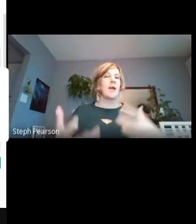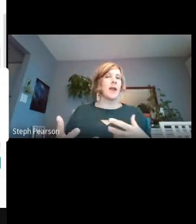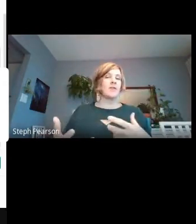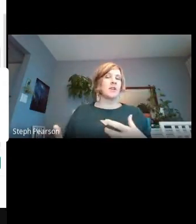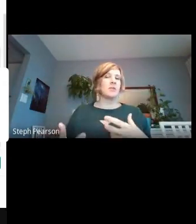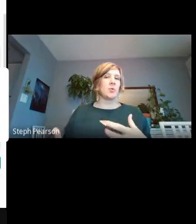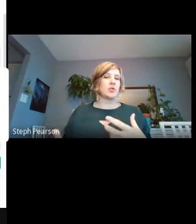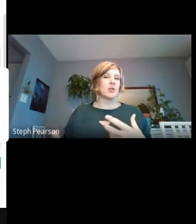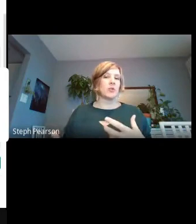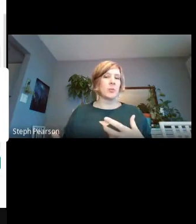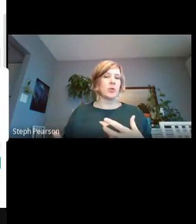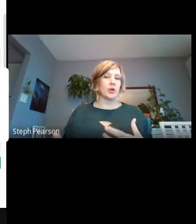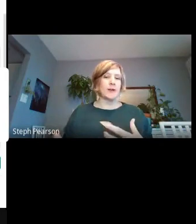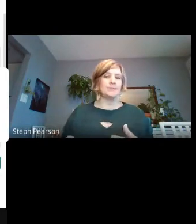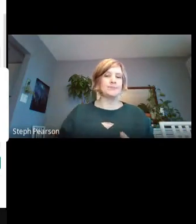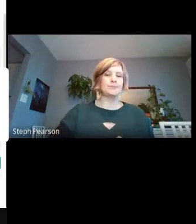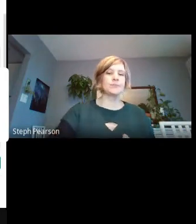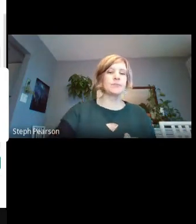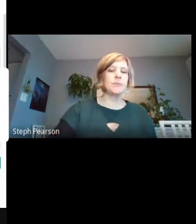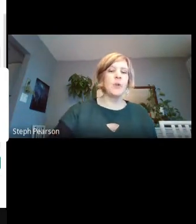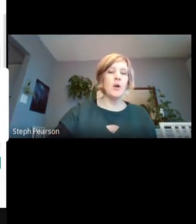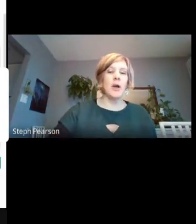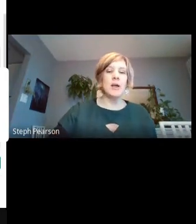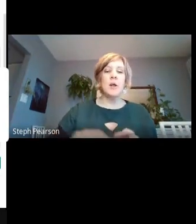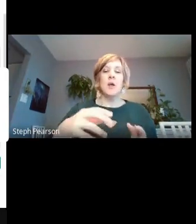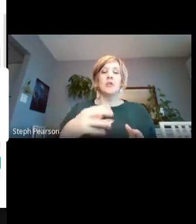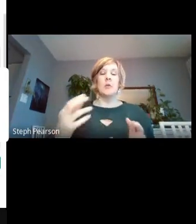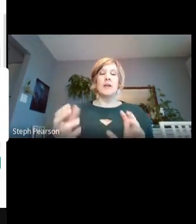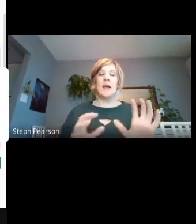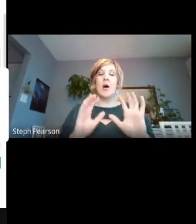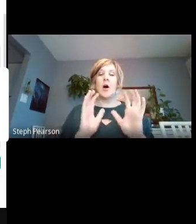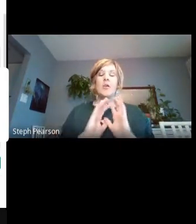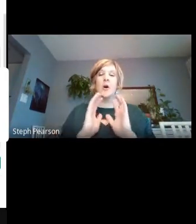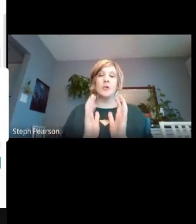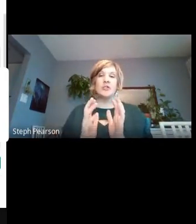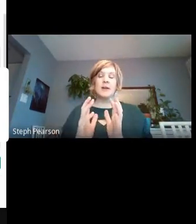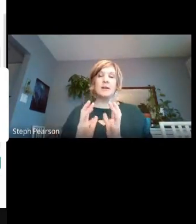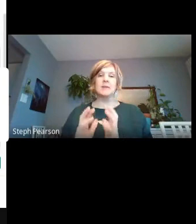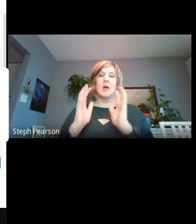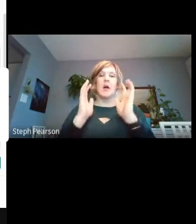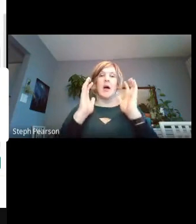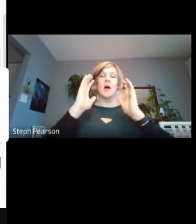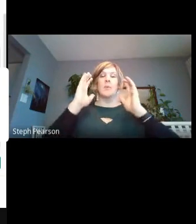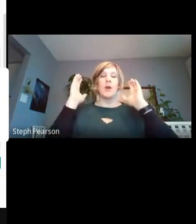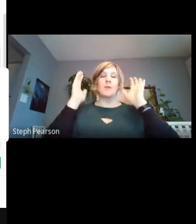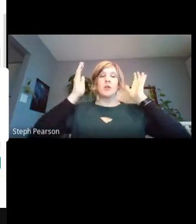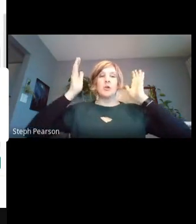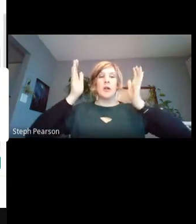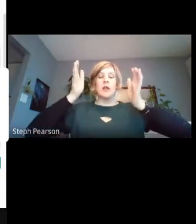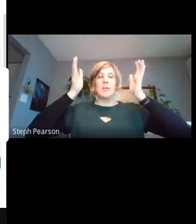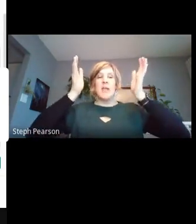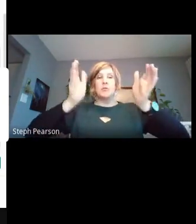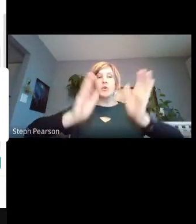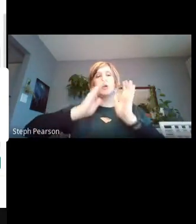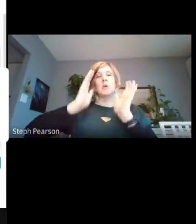together and having even more okay so again all the host settings um whatever you